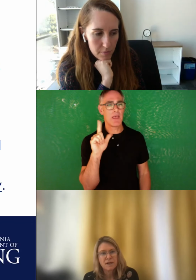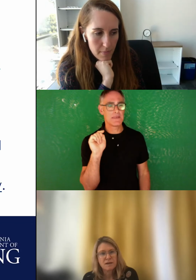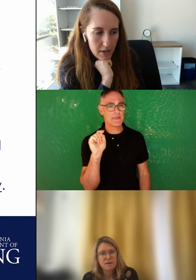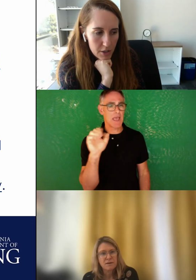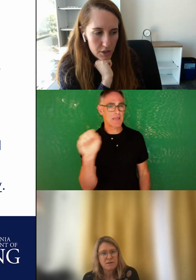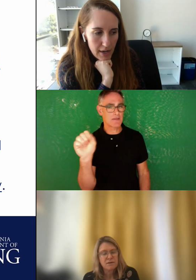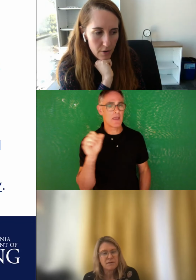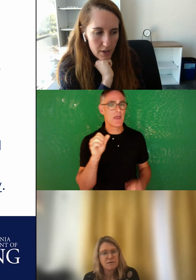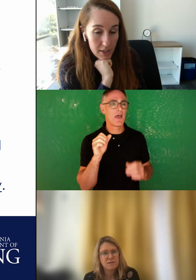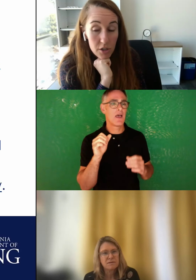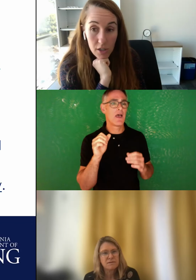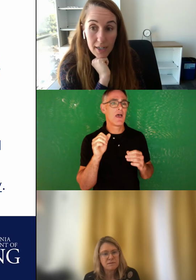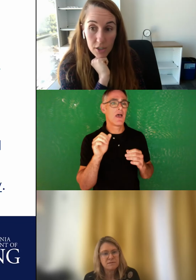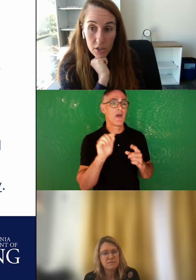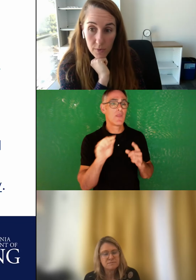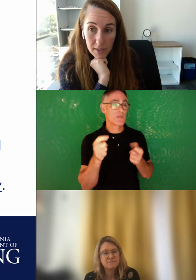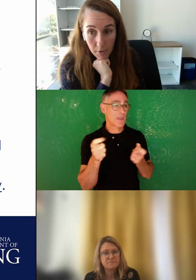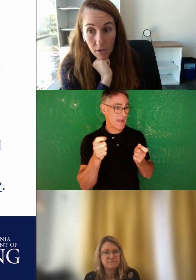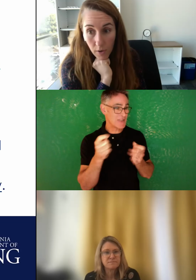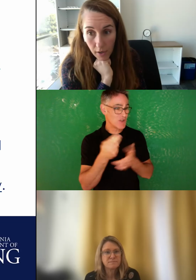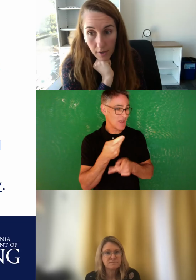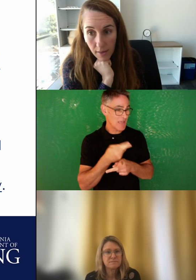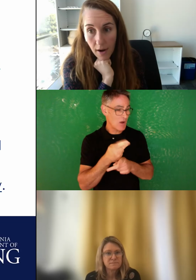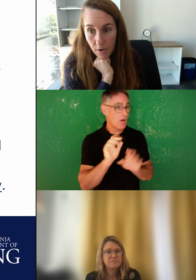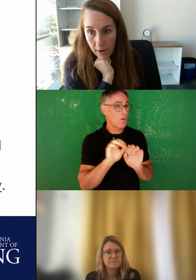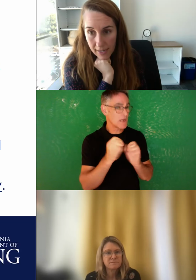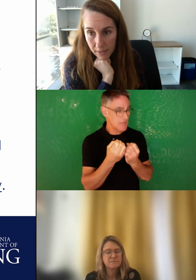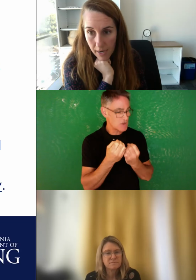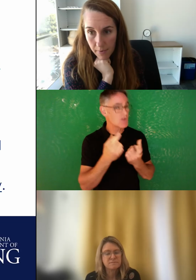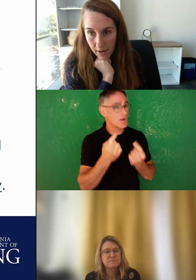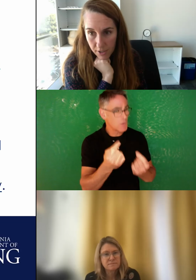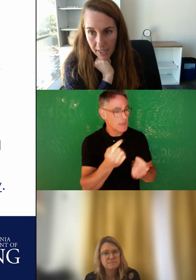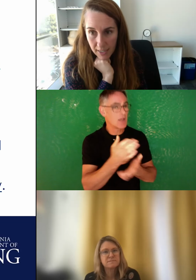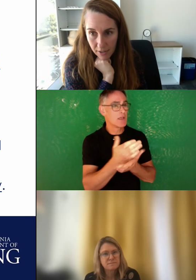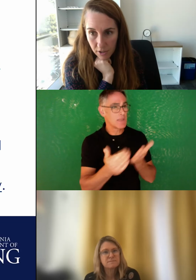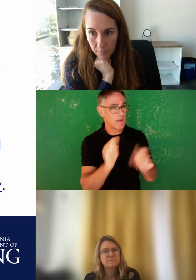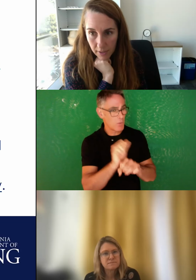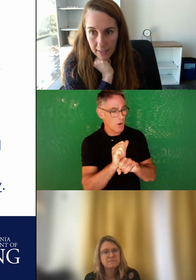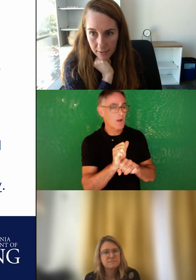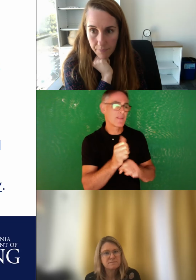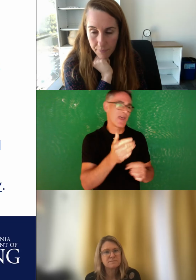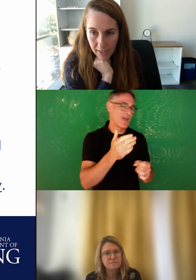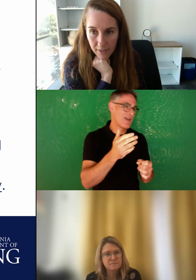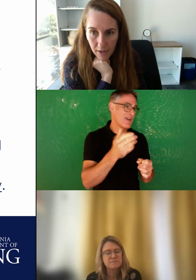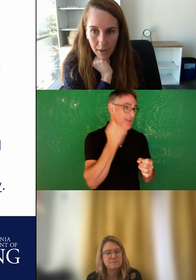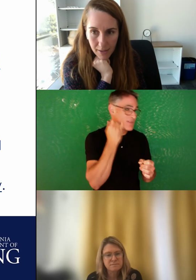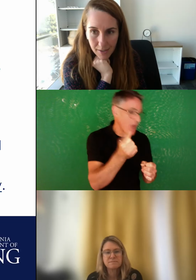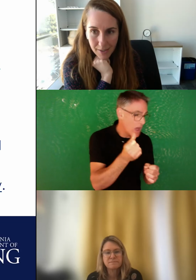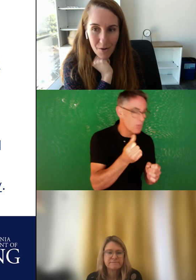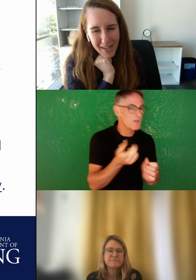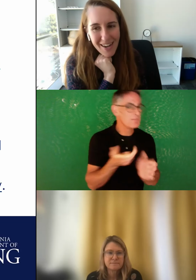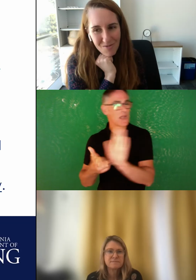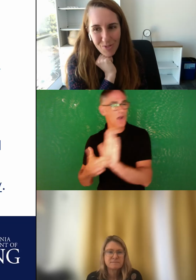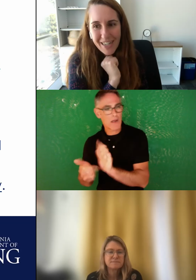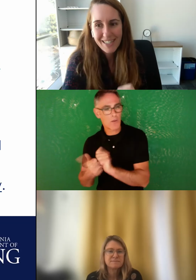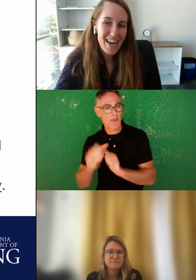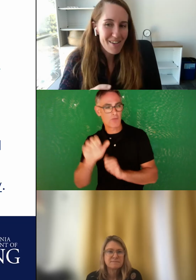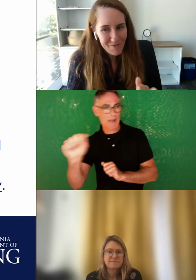those managed care organizations are actually doing some of the work that otherwise might be contracted out to AAAs. That's our hypothesis now.